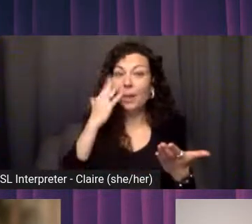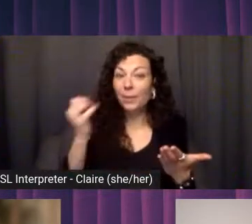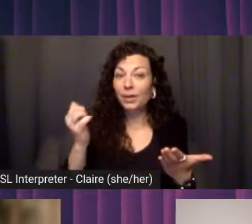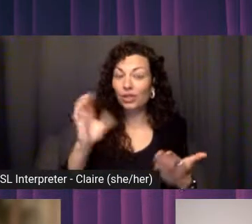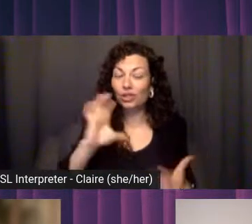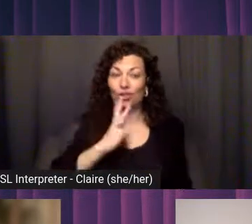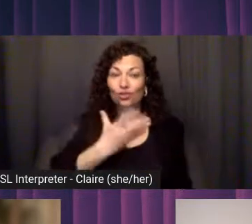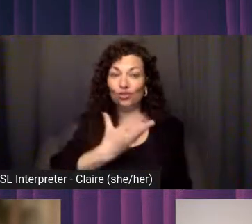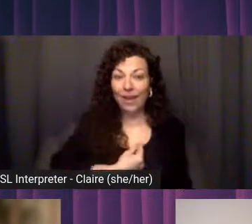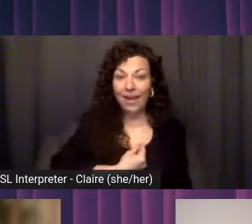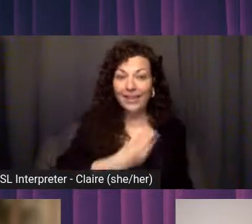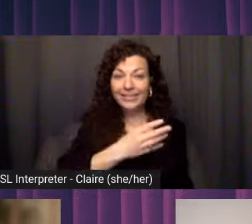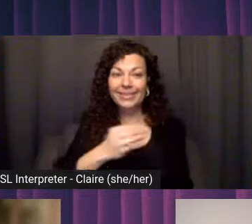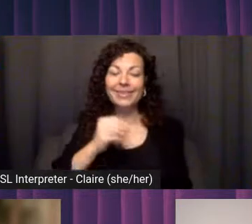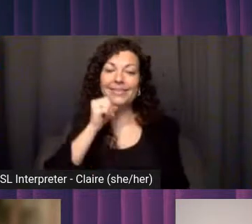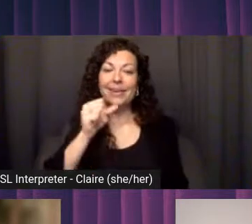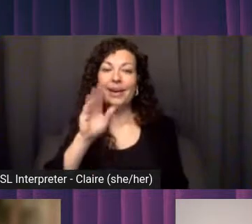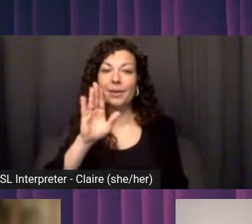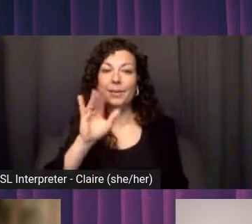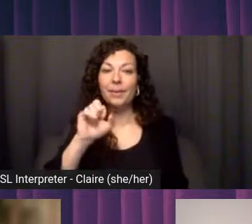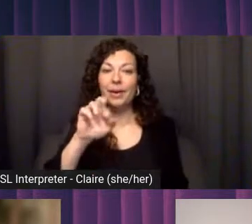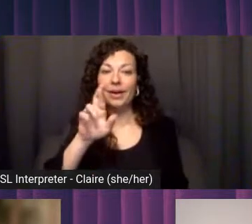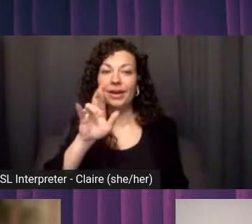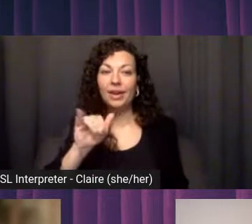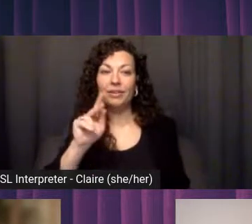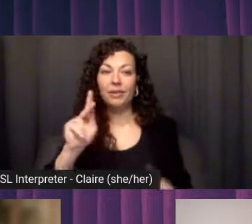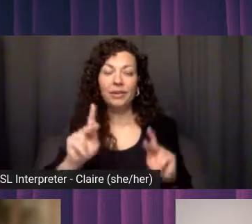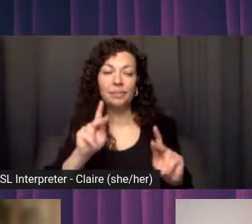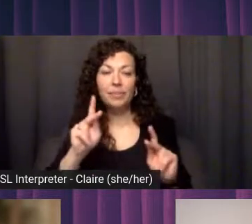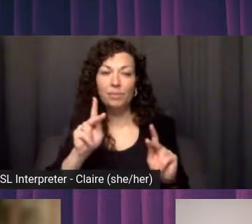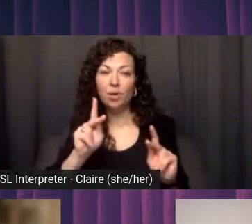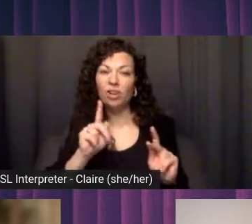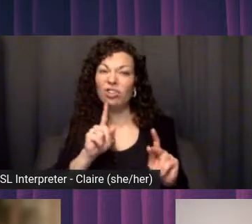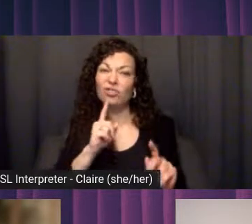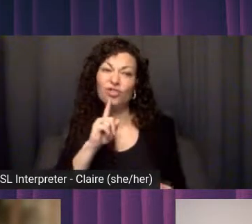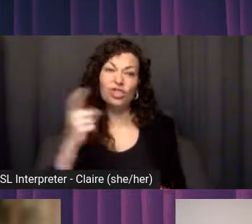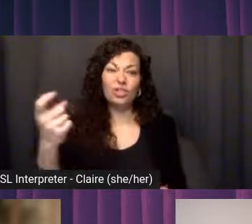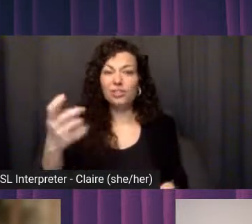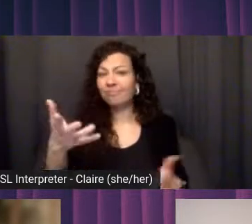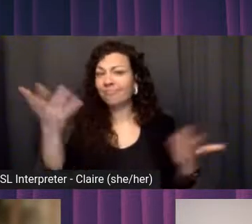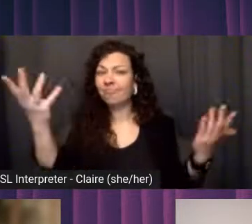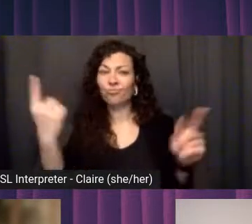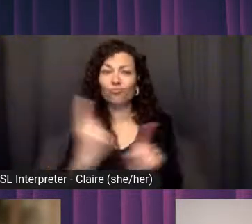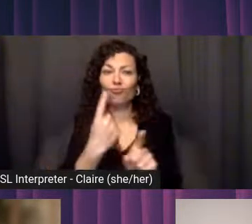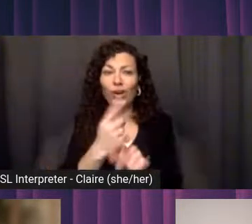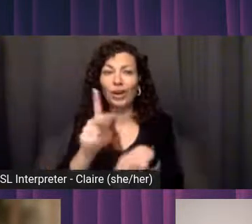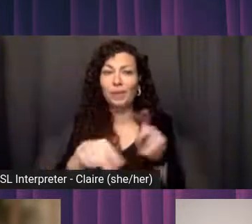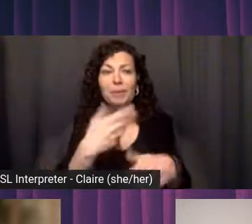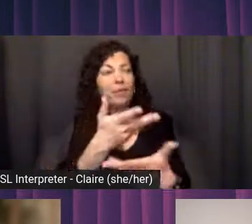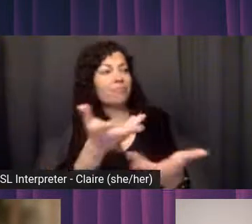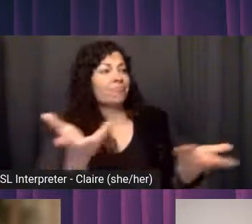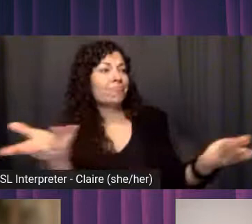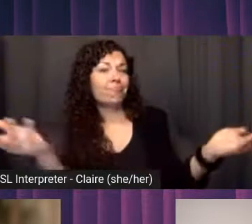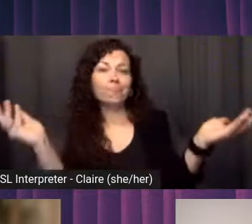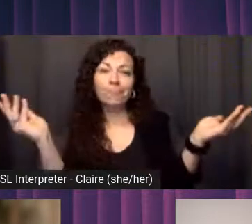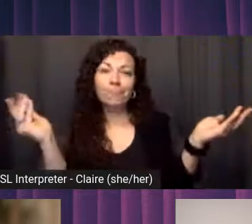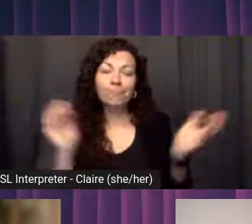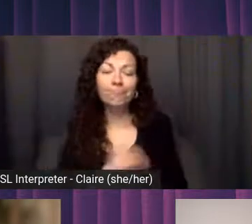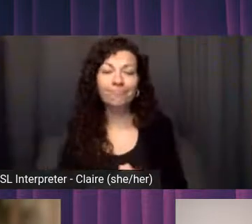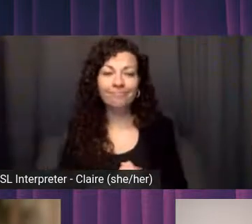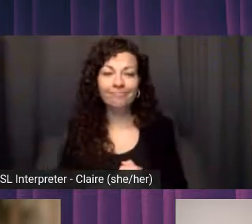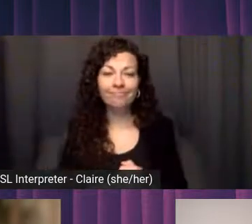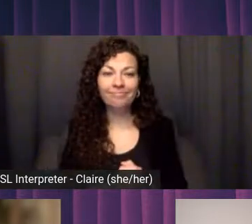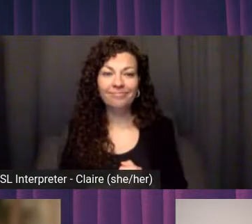trans, non-binary, and gender diverse individuals, like, we're just a variation in people. And so